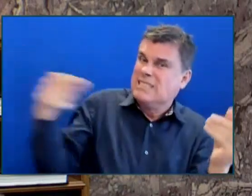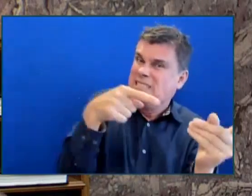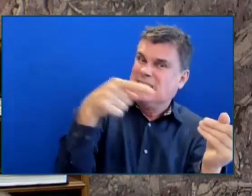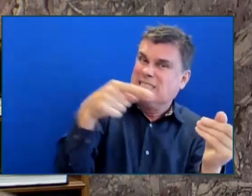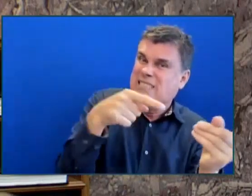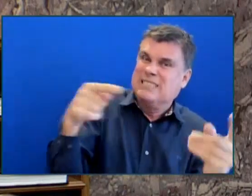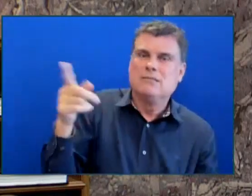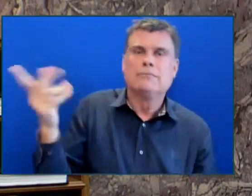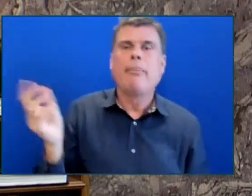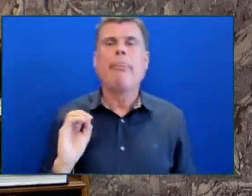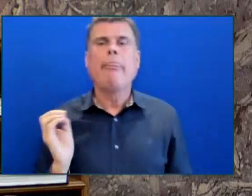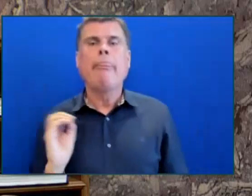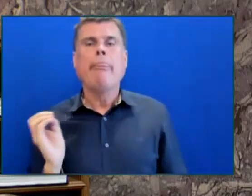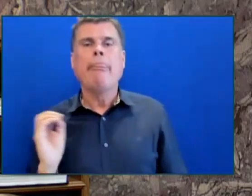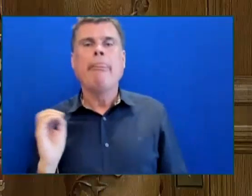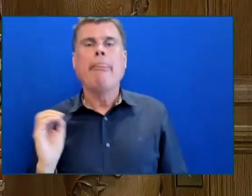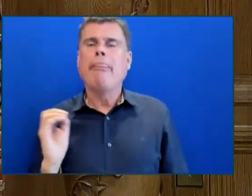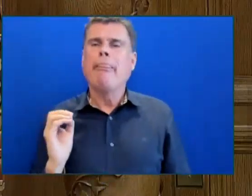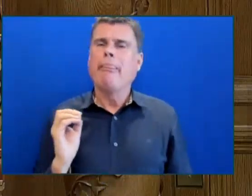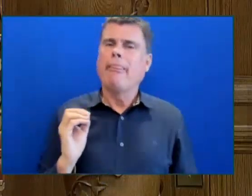realm?